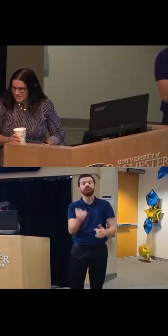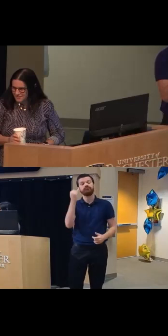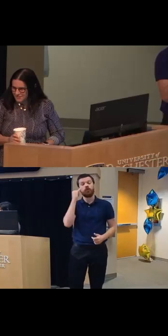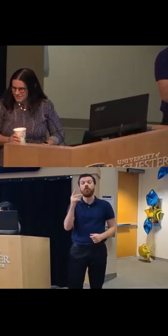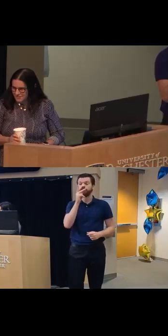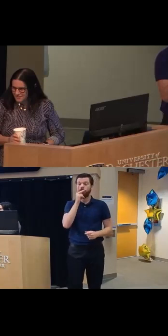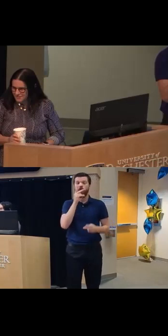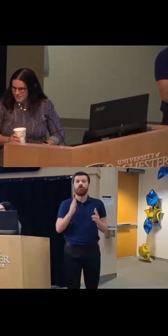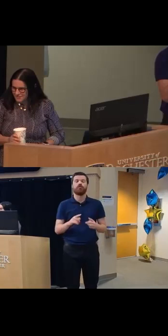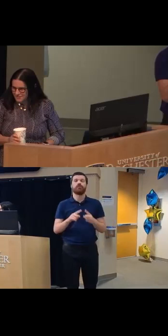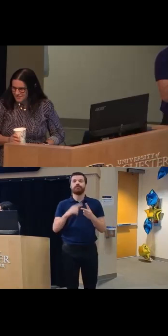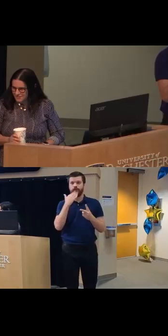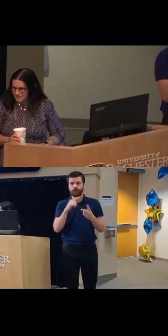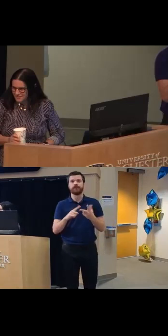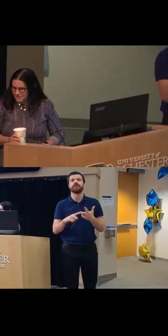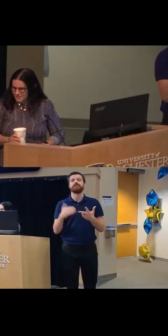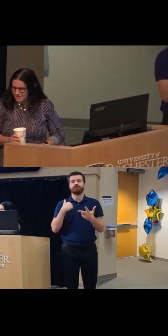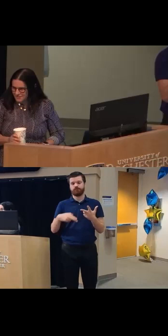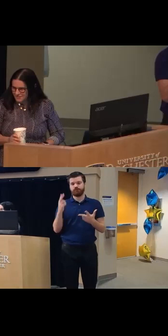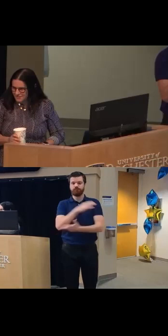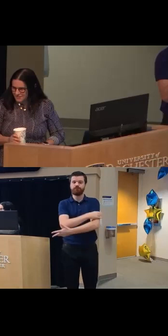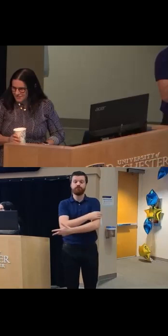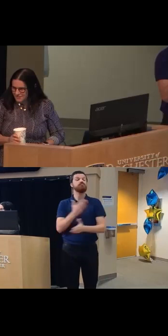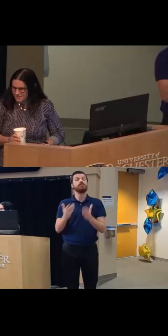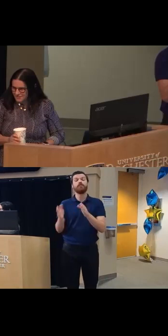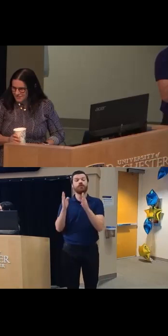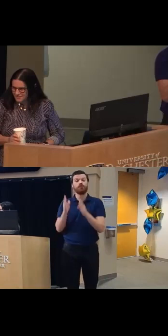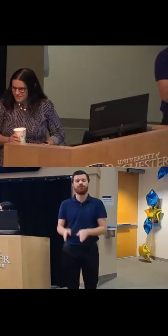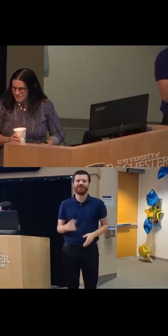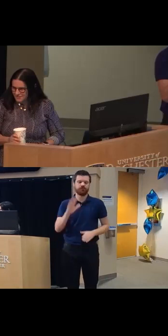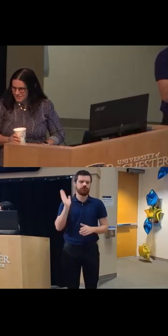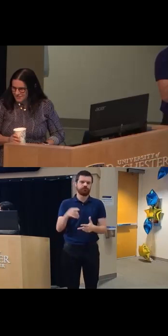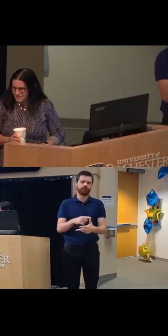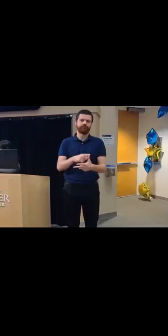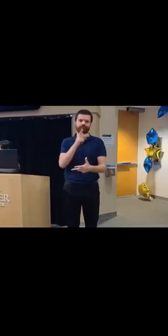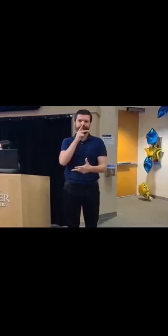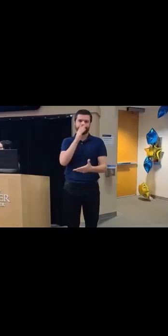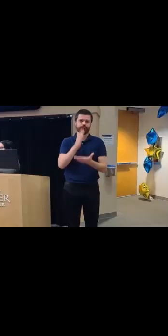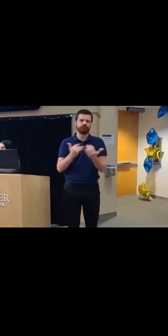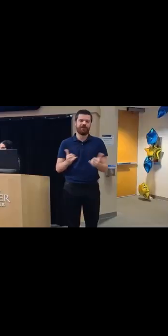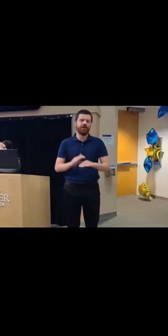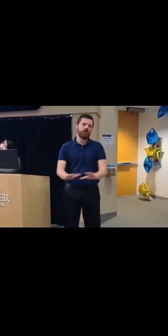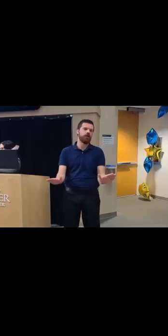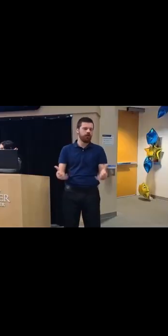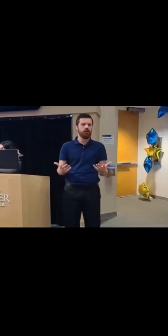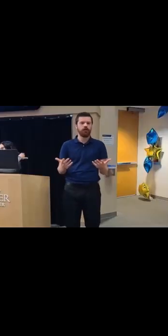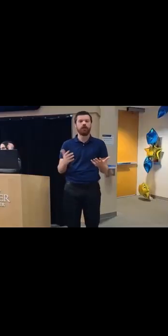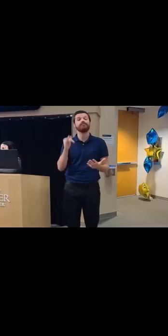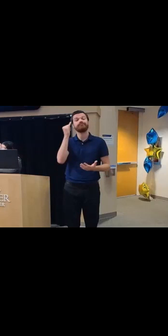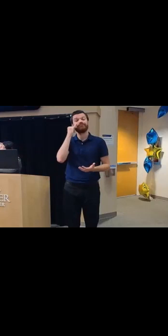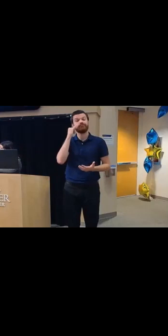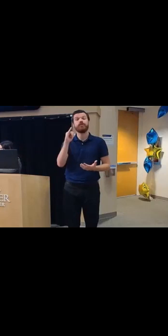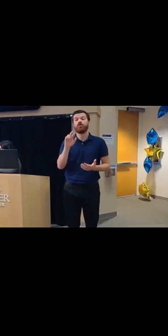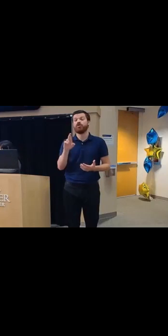smokes, has diabetes, and high blood pressure. Maybe the person does not want to talk about smoking cessation right now. So even though like if you do the